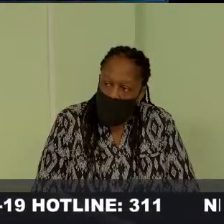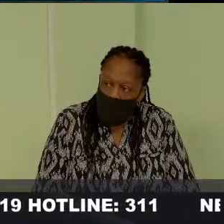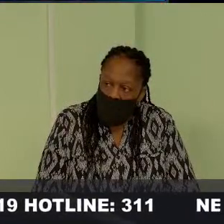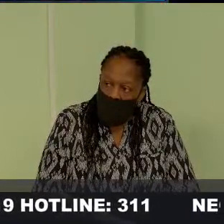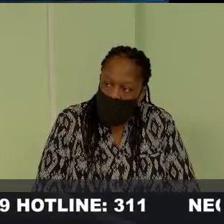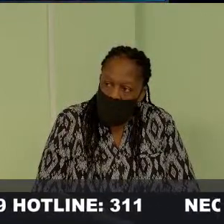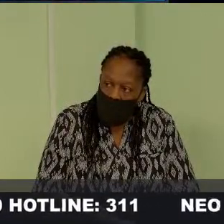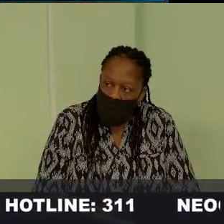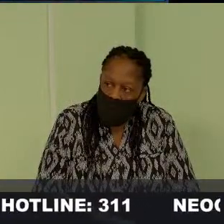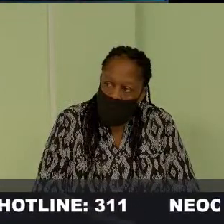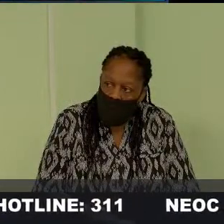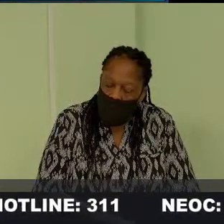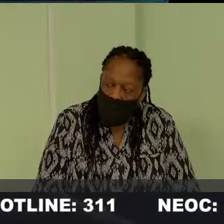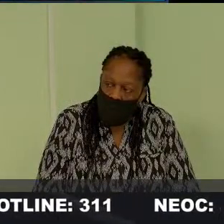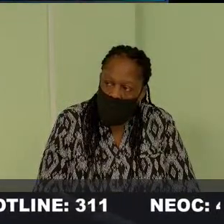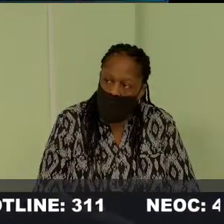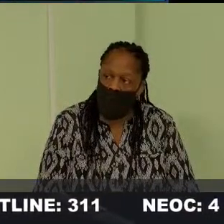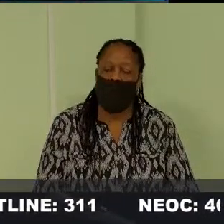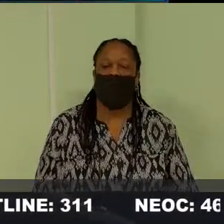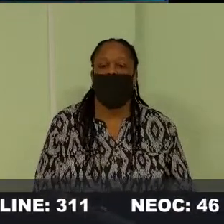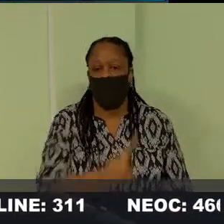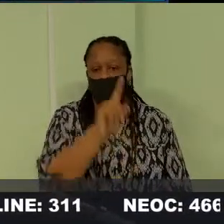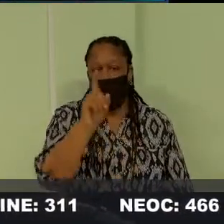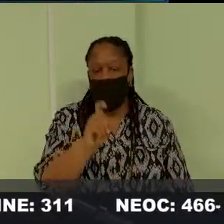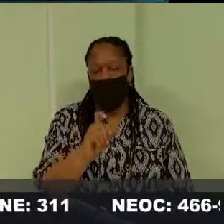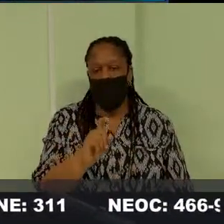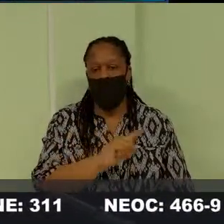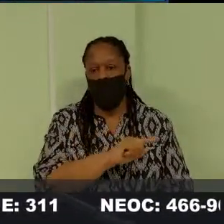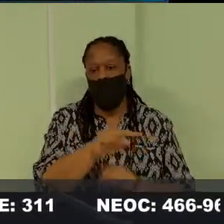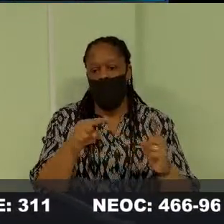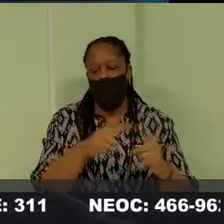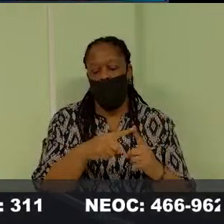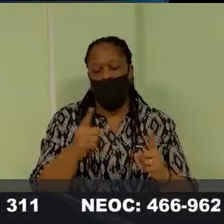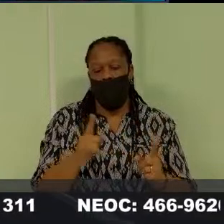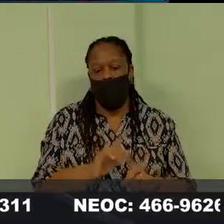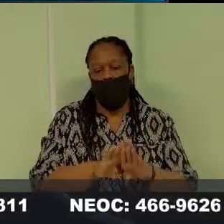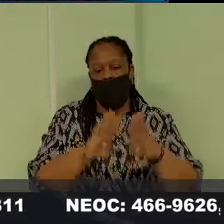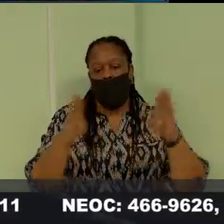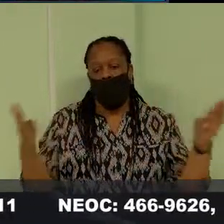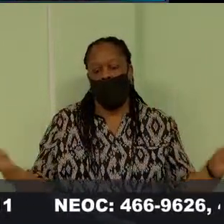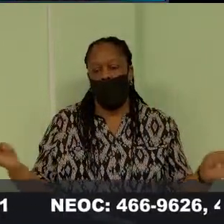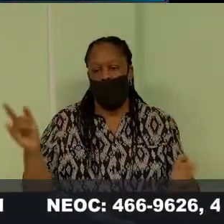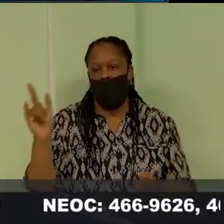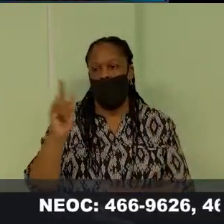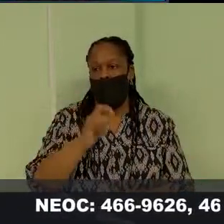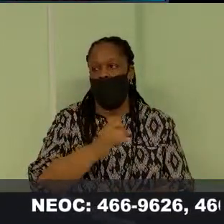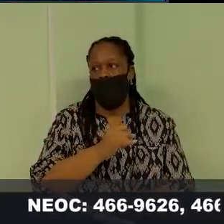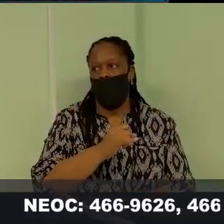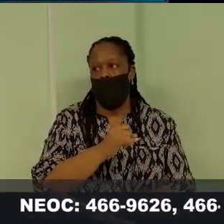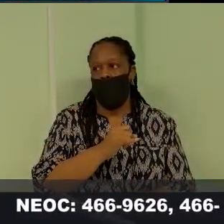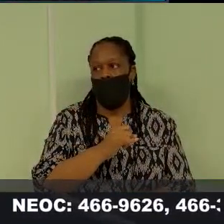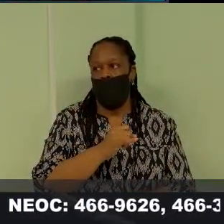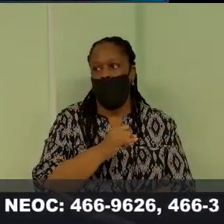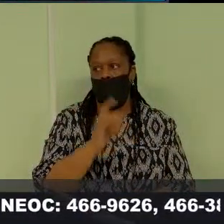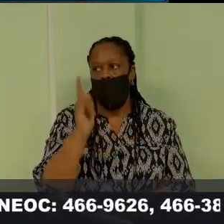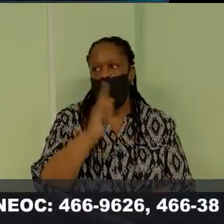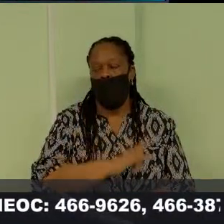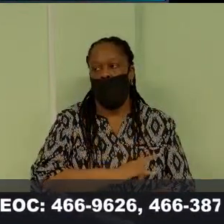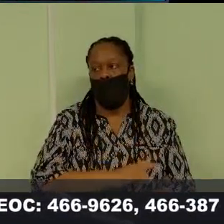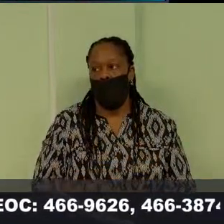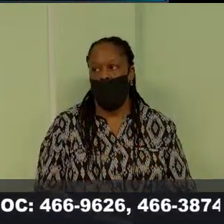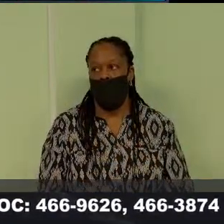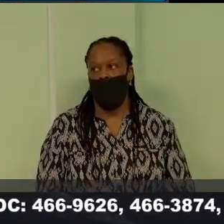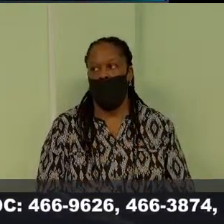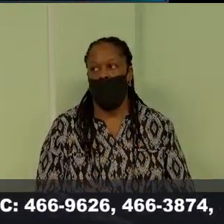This next question, when our borders reopen, are there any countries, states, where no flights will